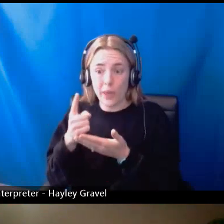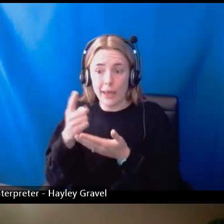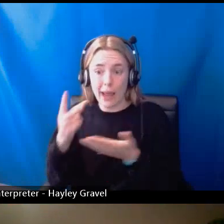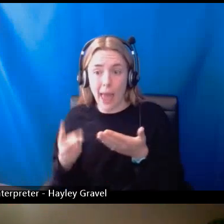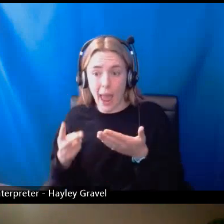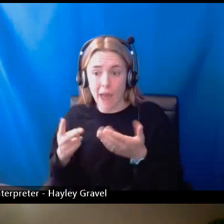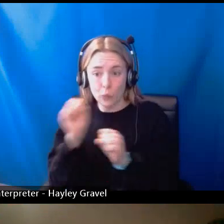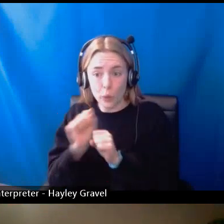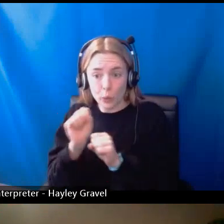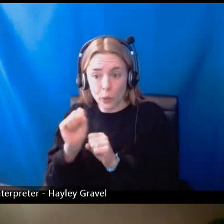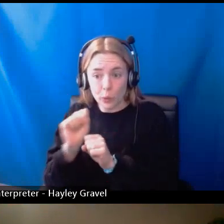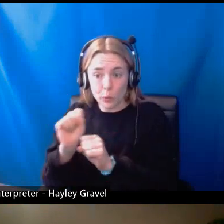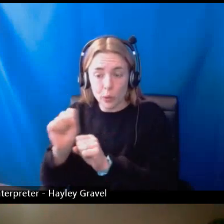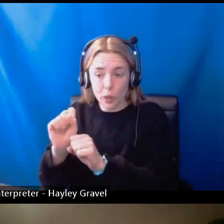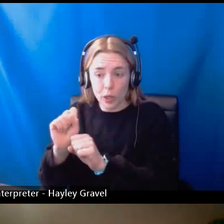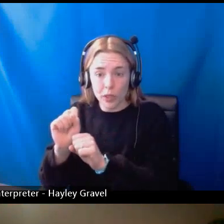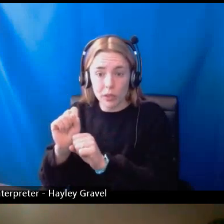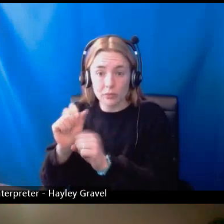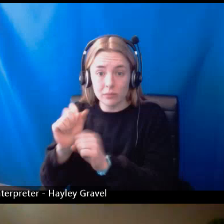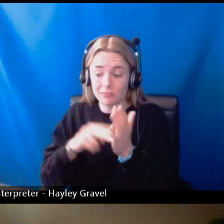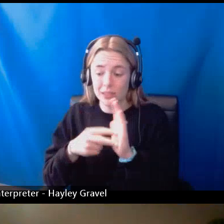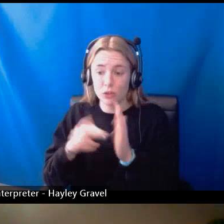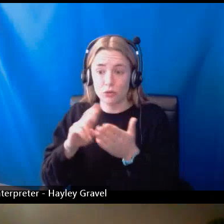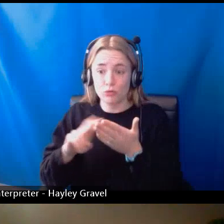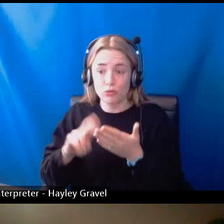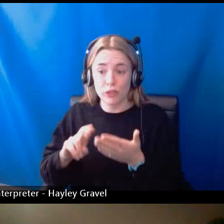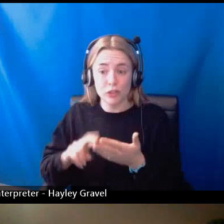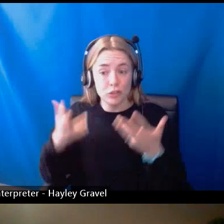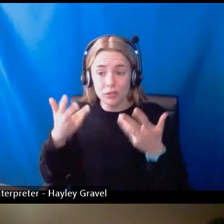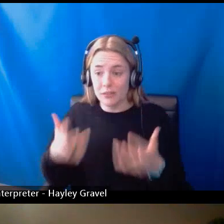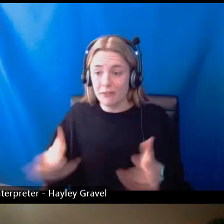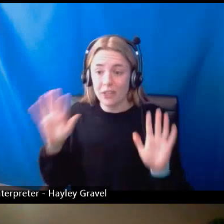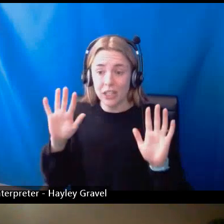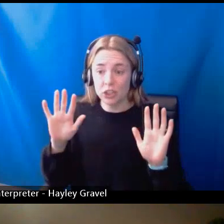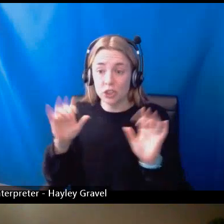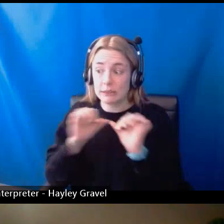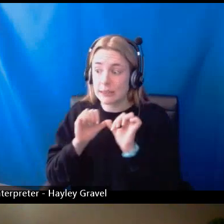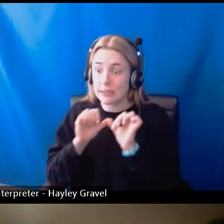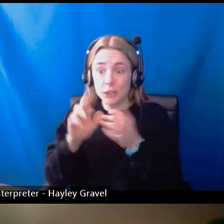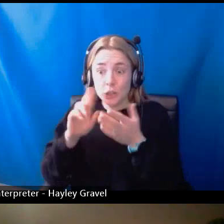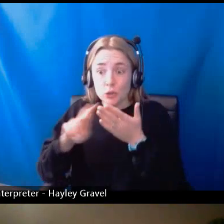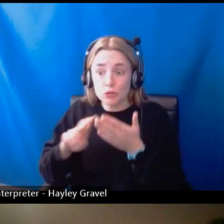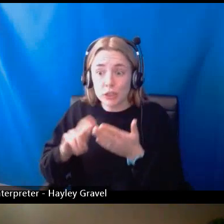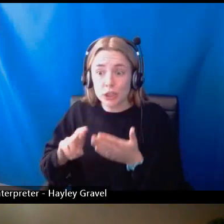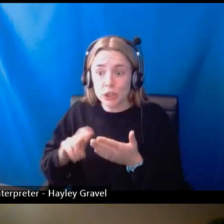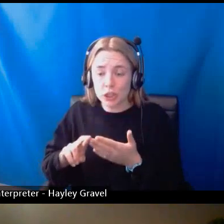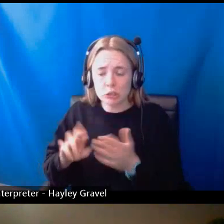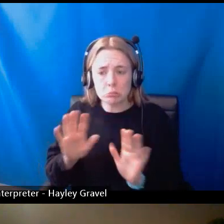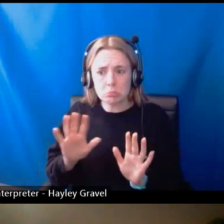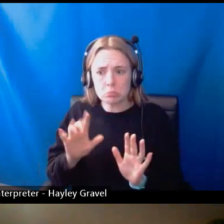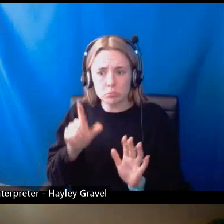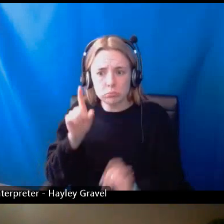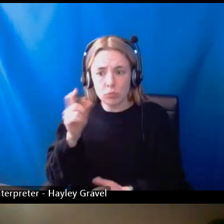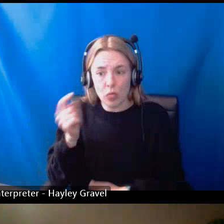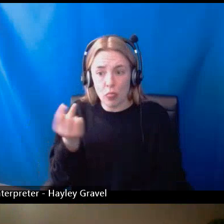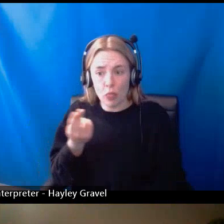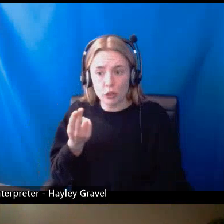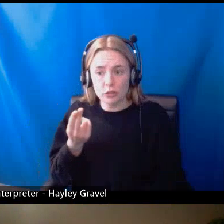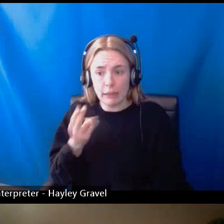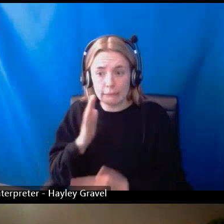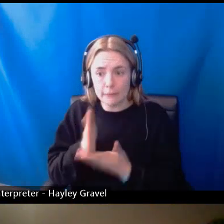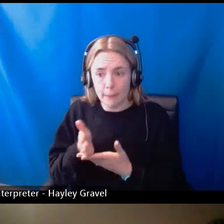done. Research is over. There's no need to go back into any other researching. Now is the writing phase, editing and